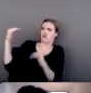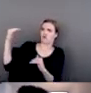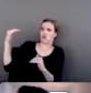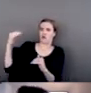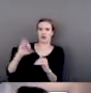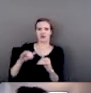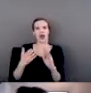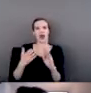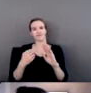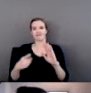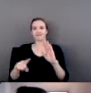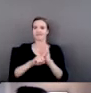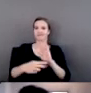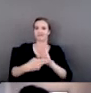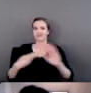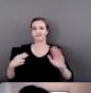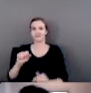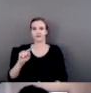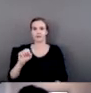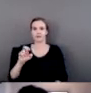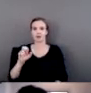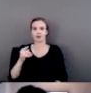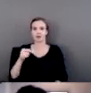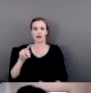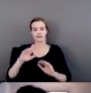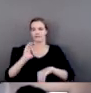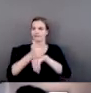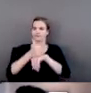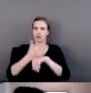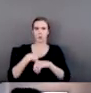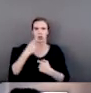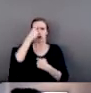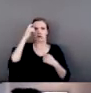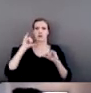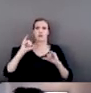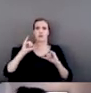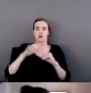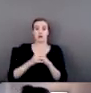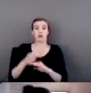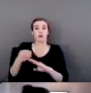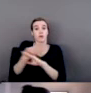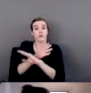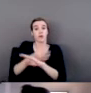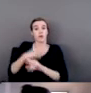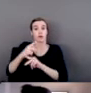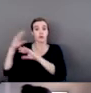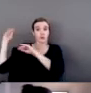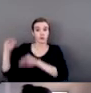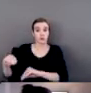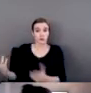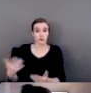You know, prior to colonization, it was believed that things like rape and